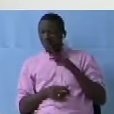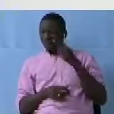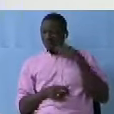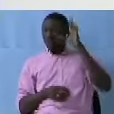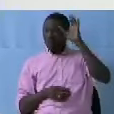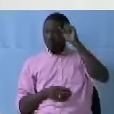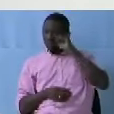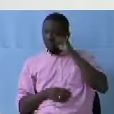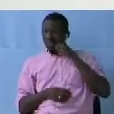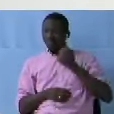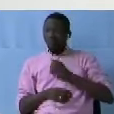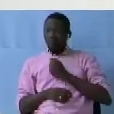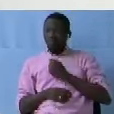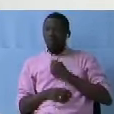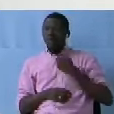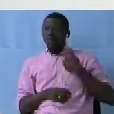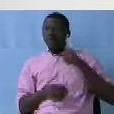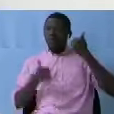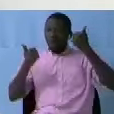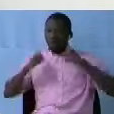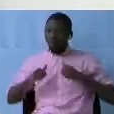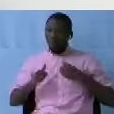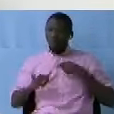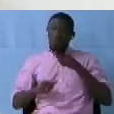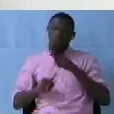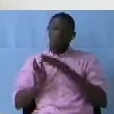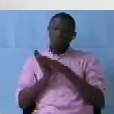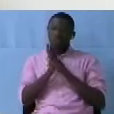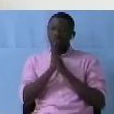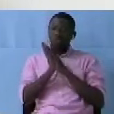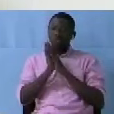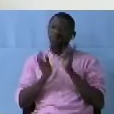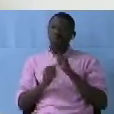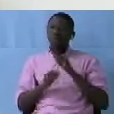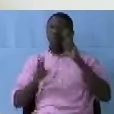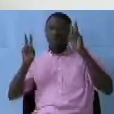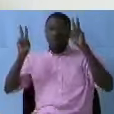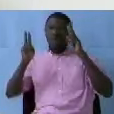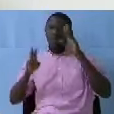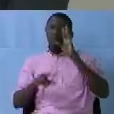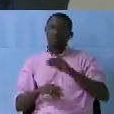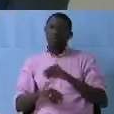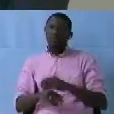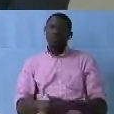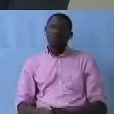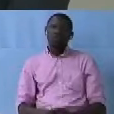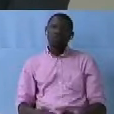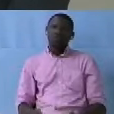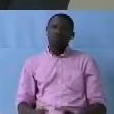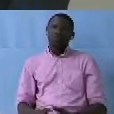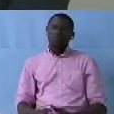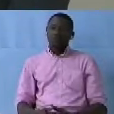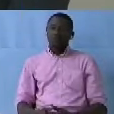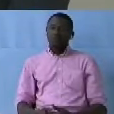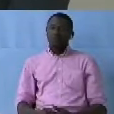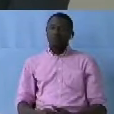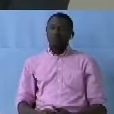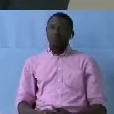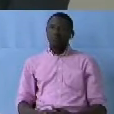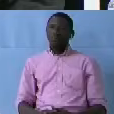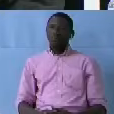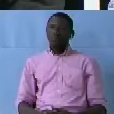the fear that existed to challenge what he was doing. Kesu boba sax ni ko da nga tok rek gis